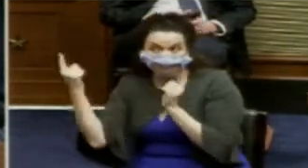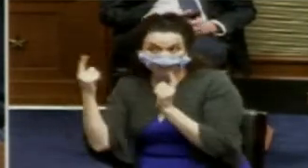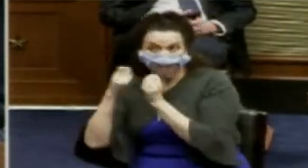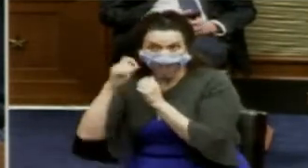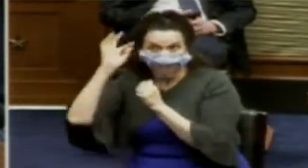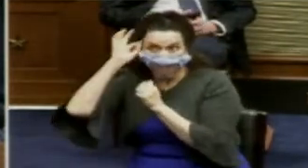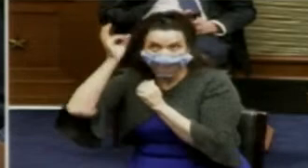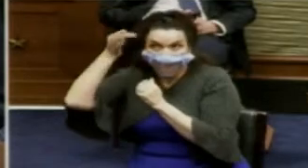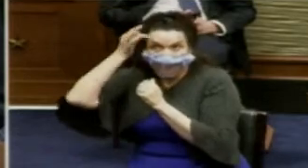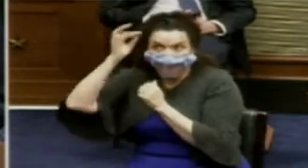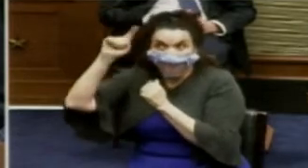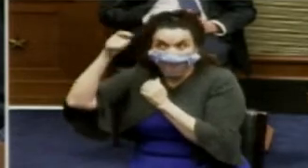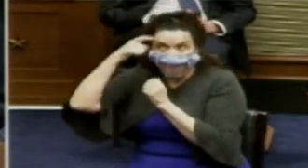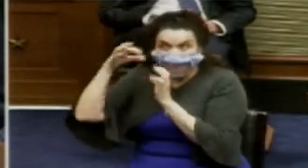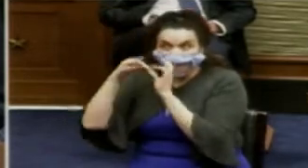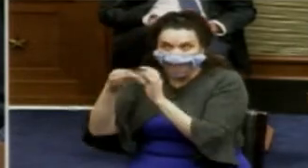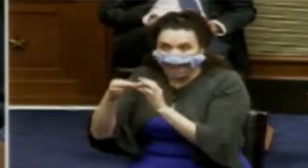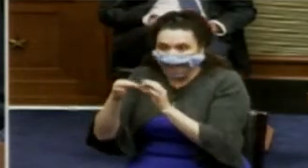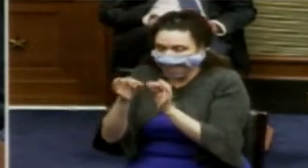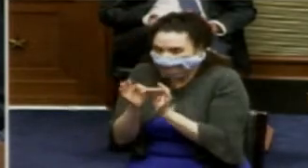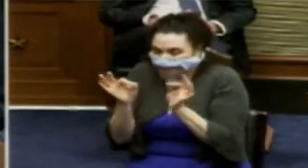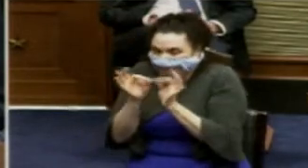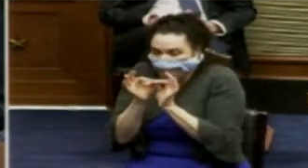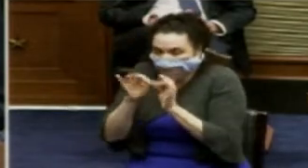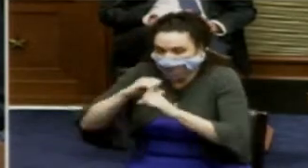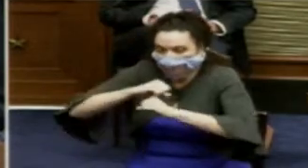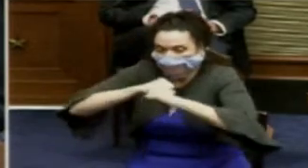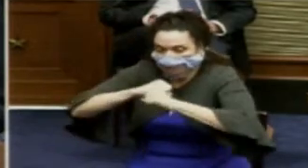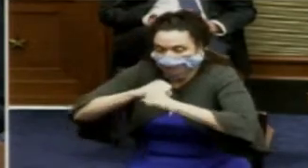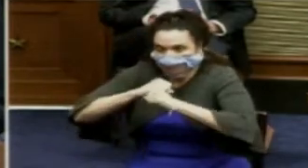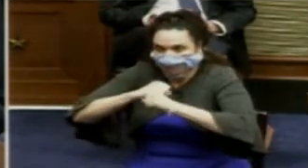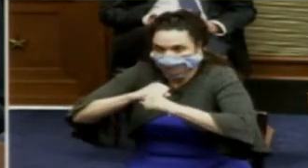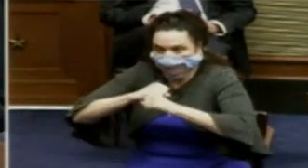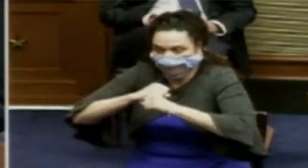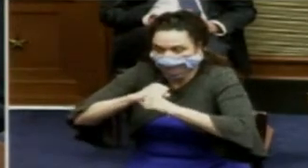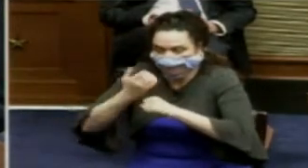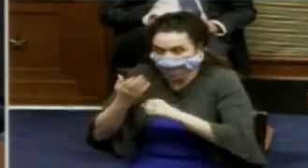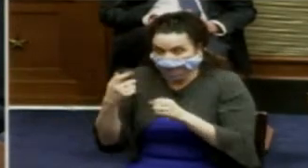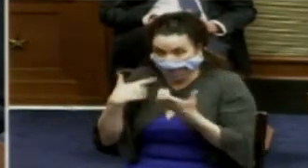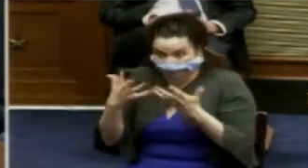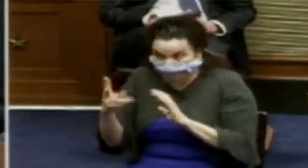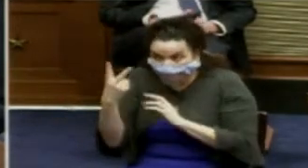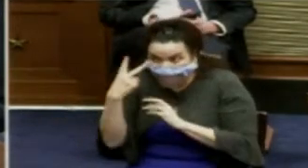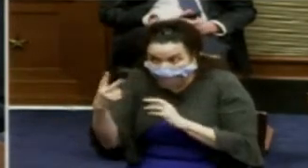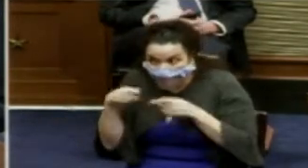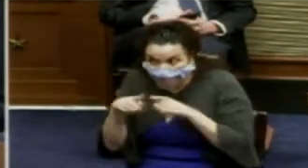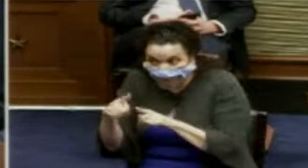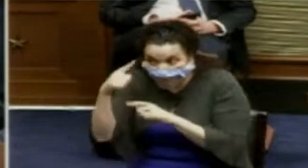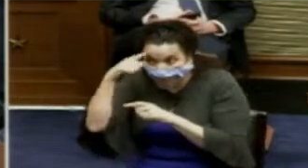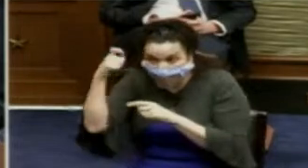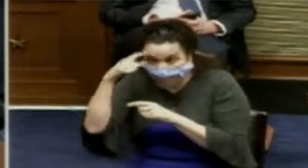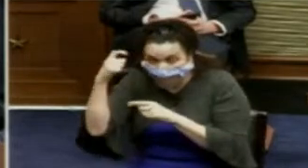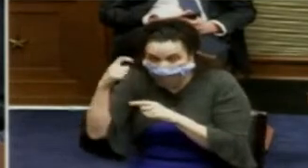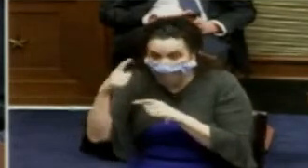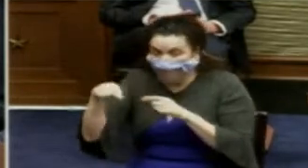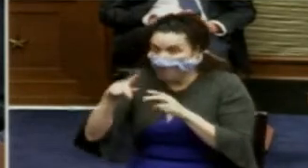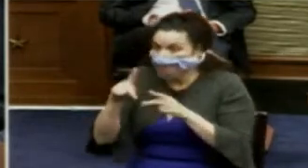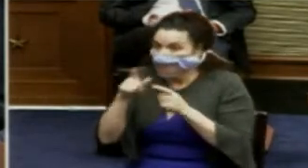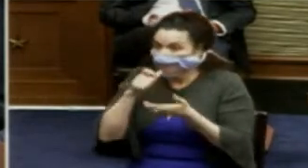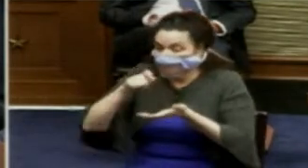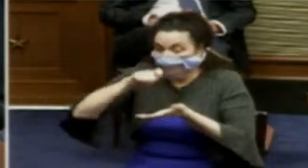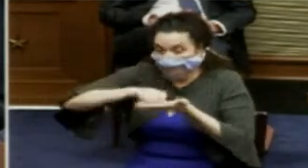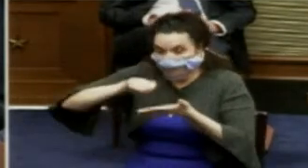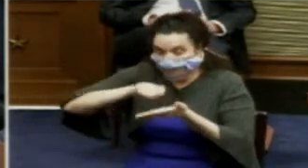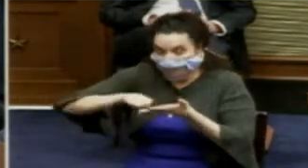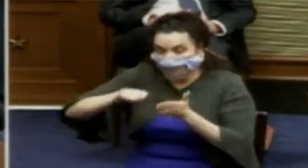over essential security functions. In fact, we saw some of that this past summer. The framers also wanted to